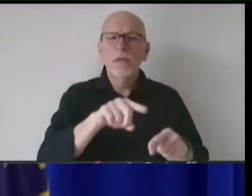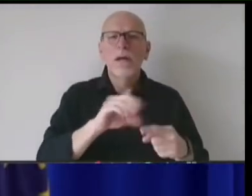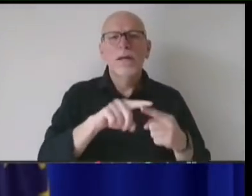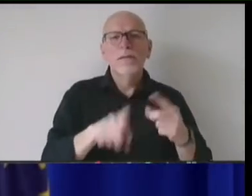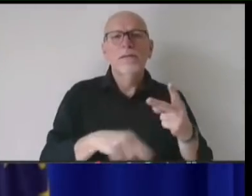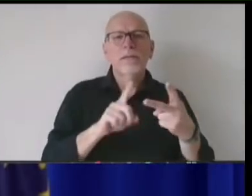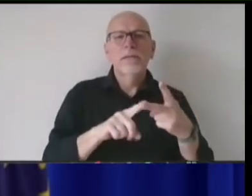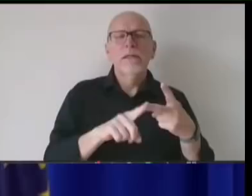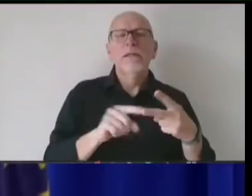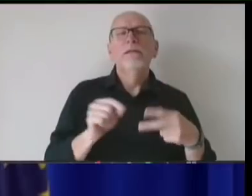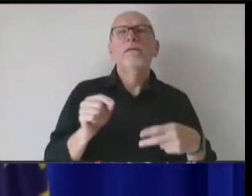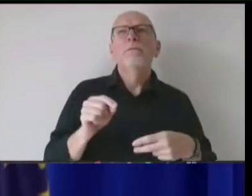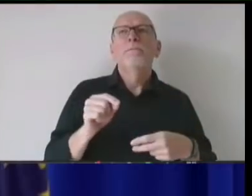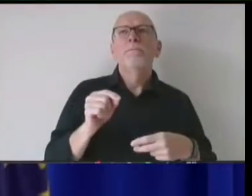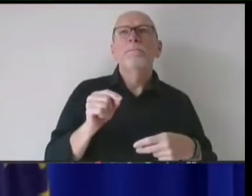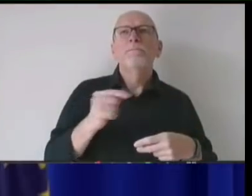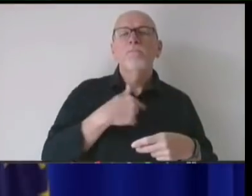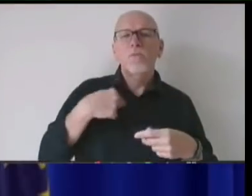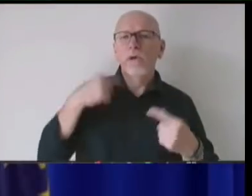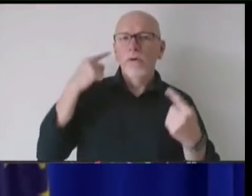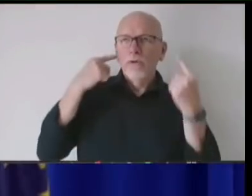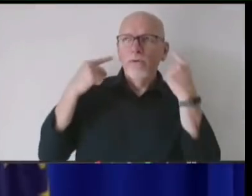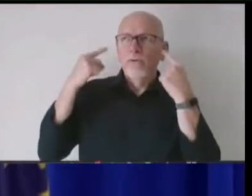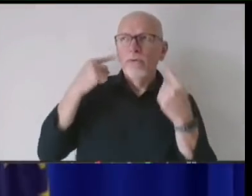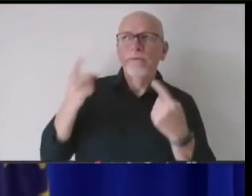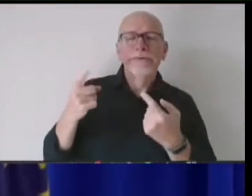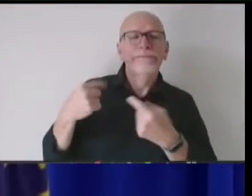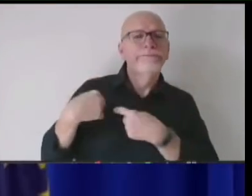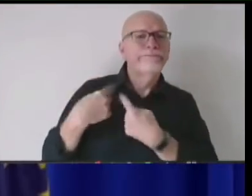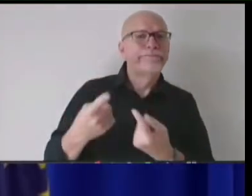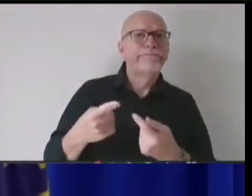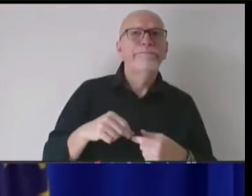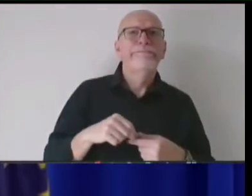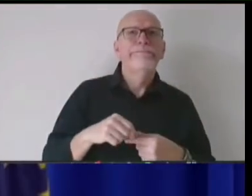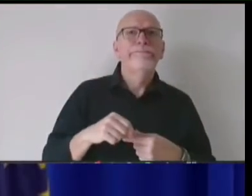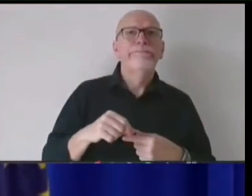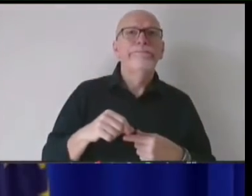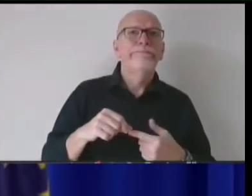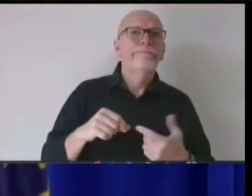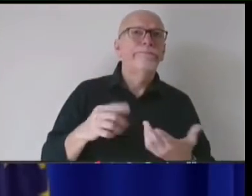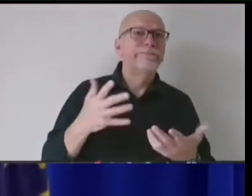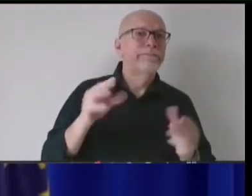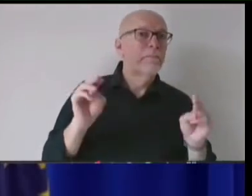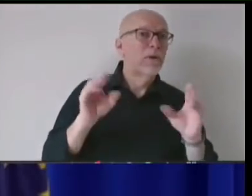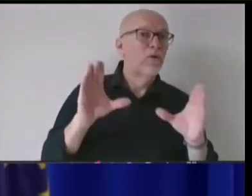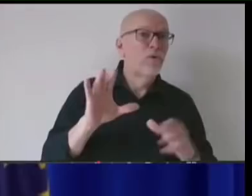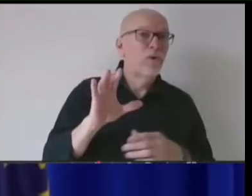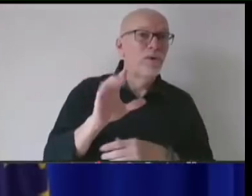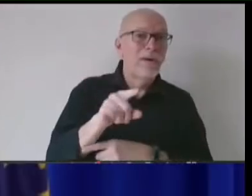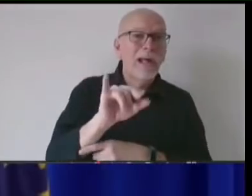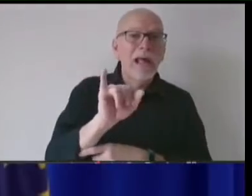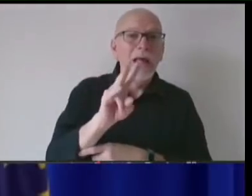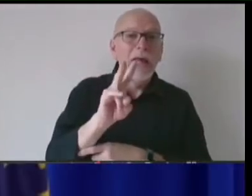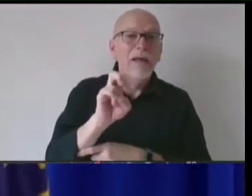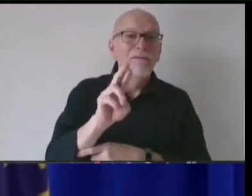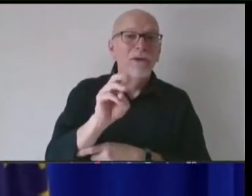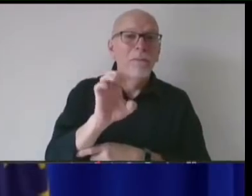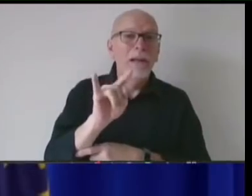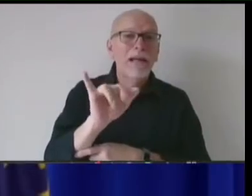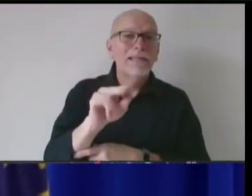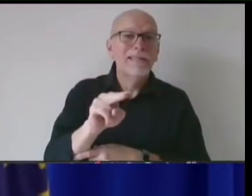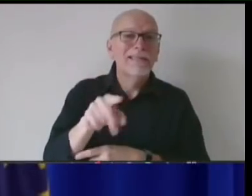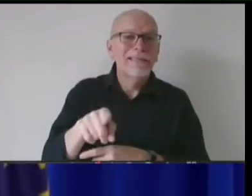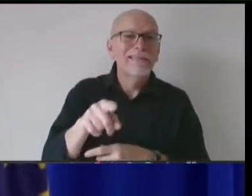then second, we've been hearing about the latest supposedly miracle cure, Ivermectin, an